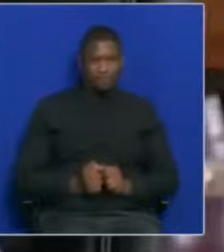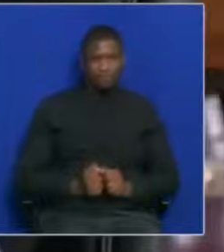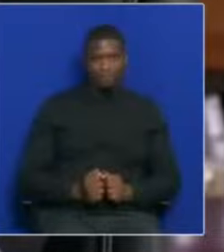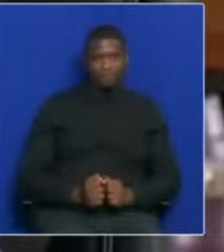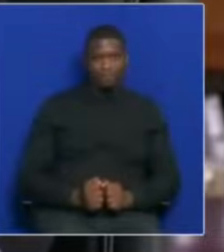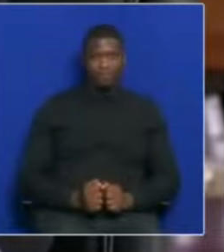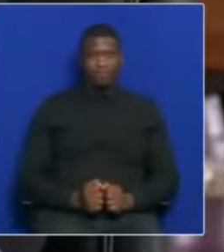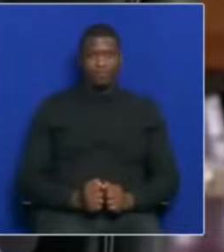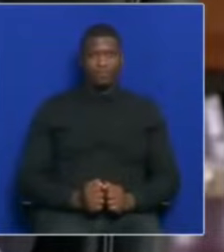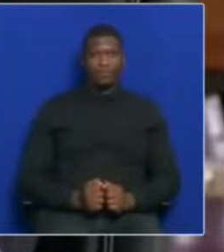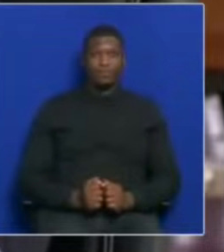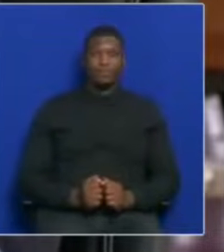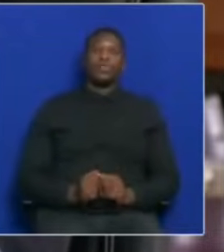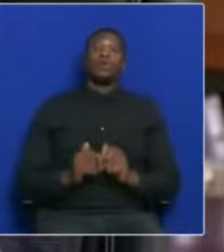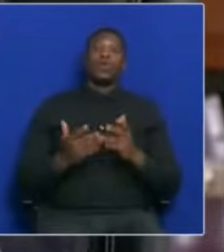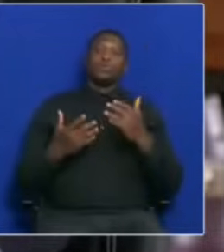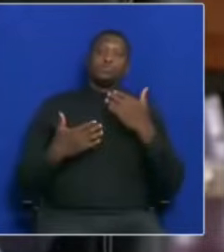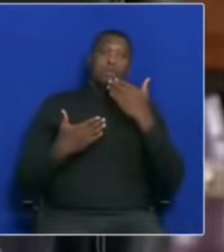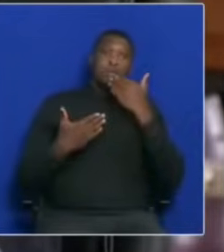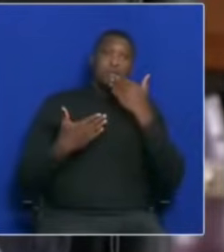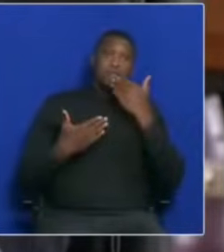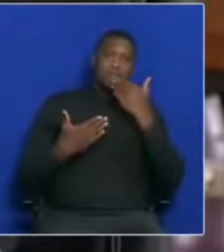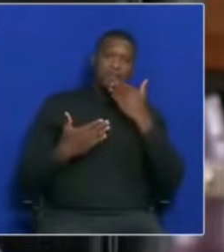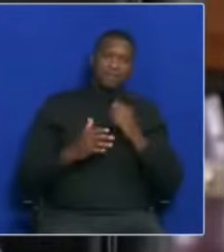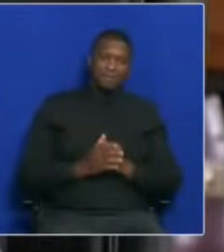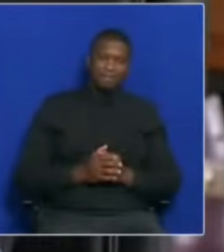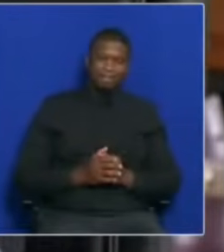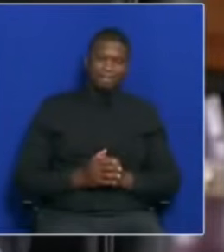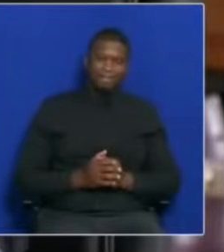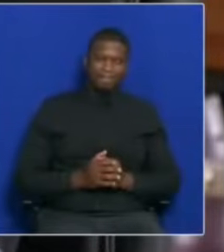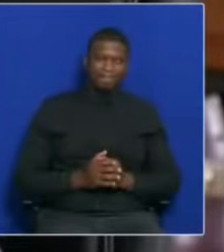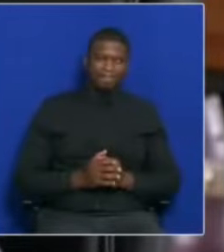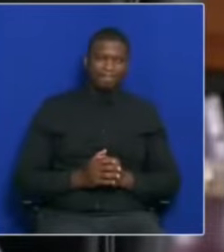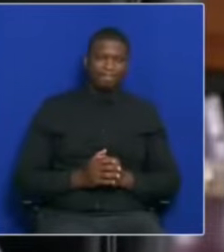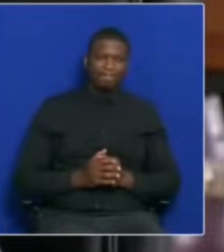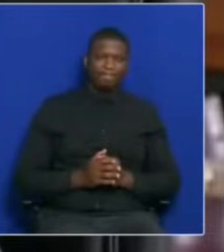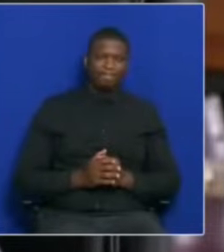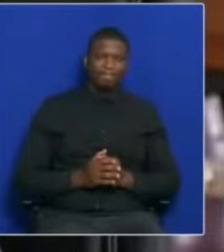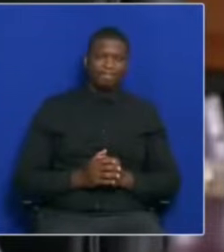thank you, Advocate Kumalo. Commissioner